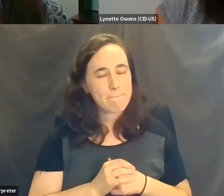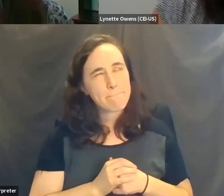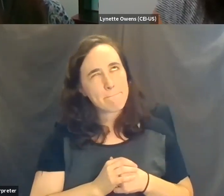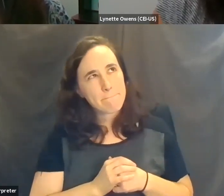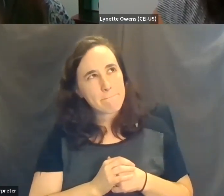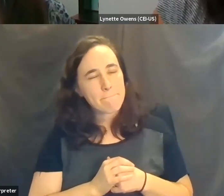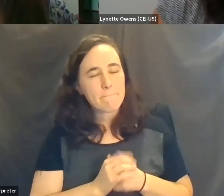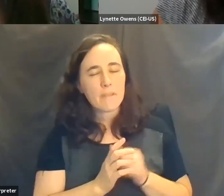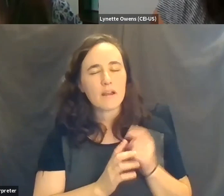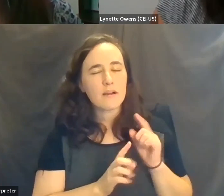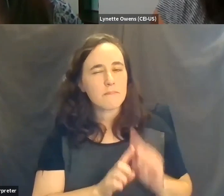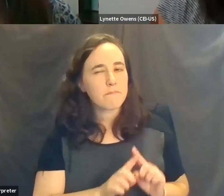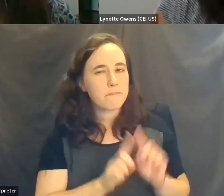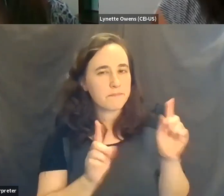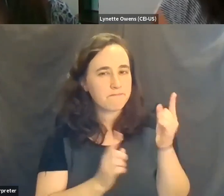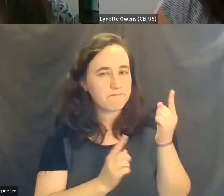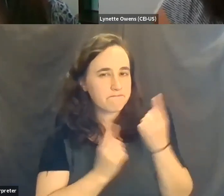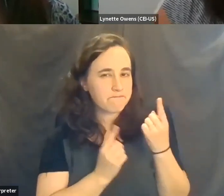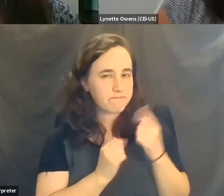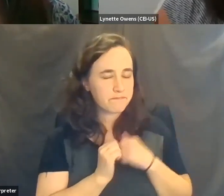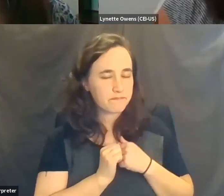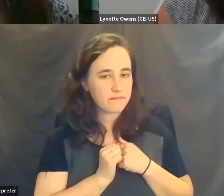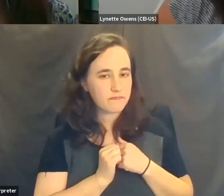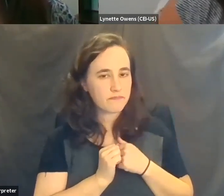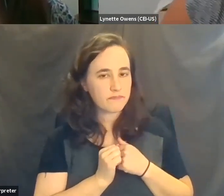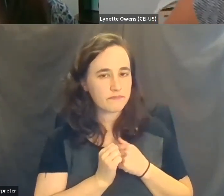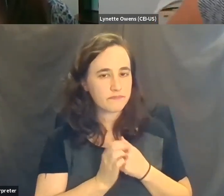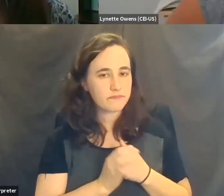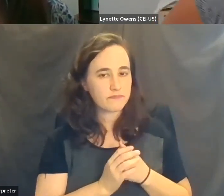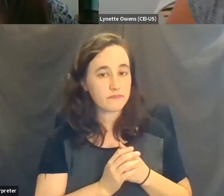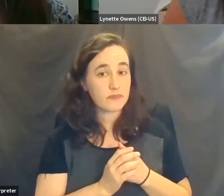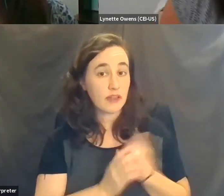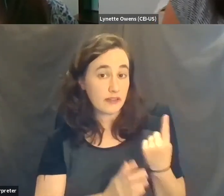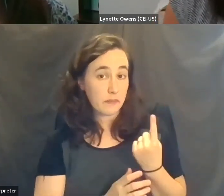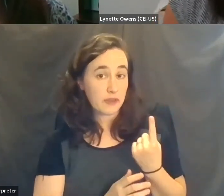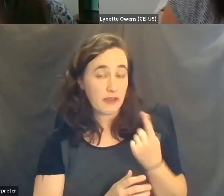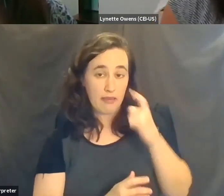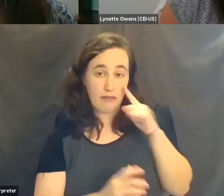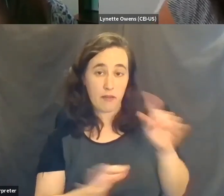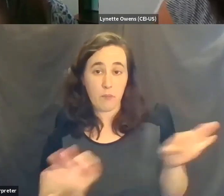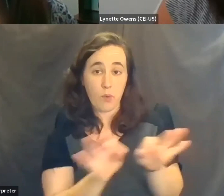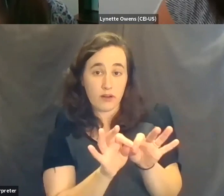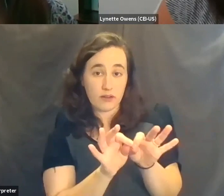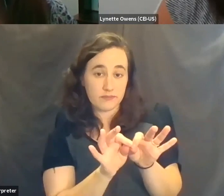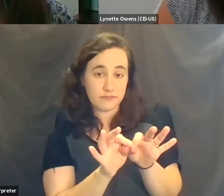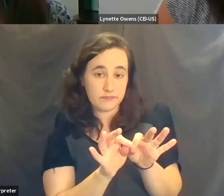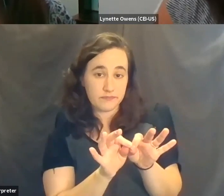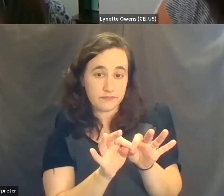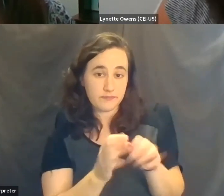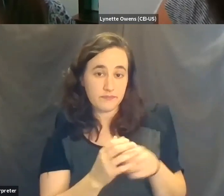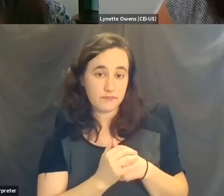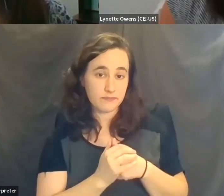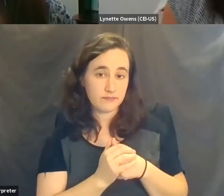what would you, one of the things that was really important part of that was the